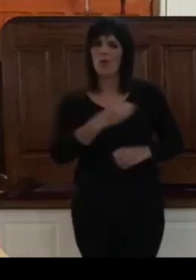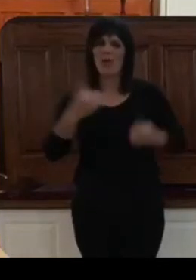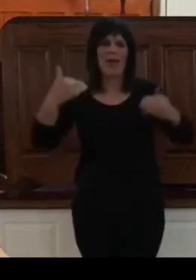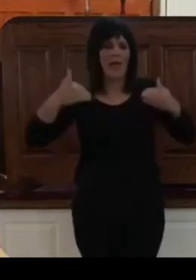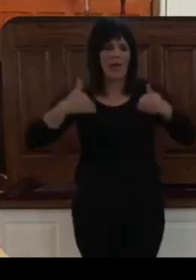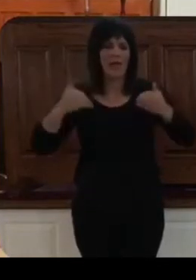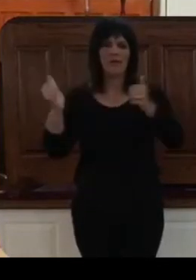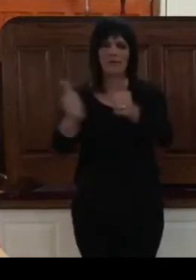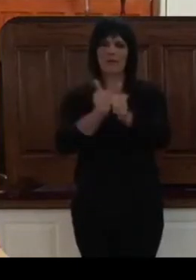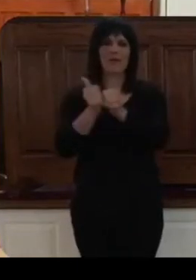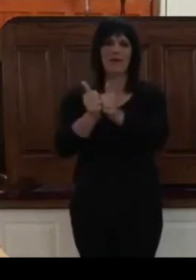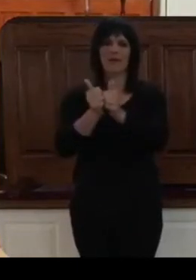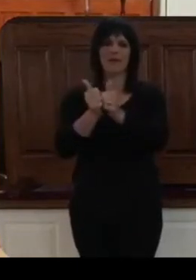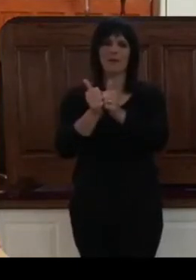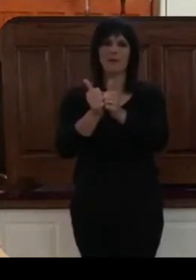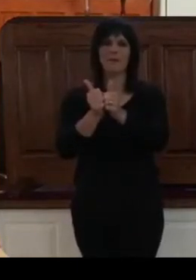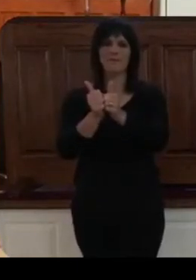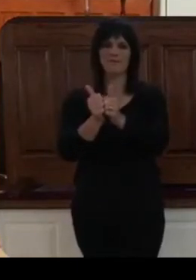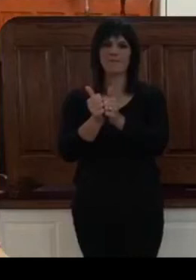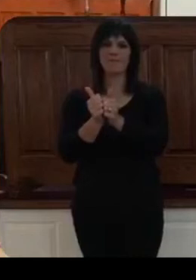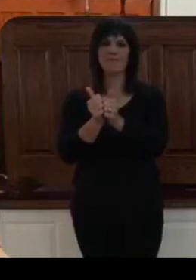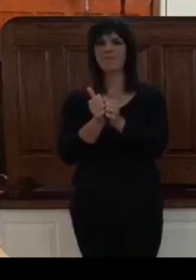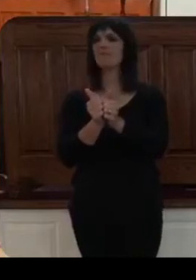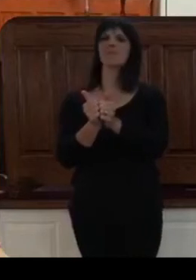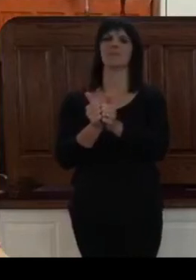together. All right? We have to get back together.